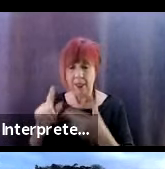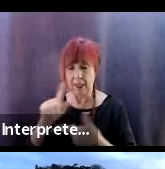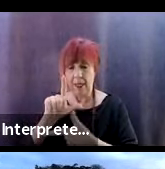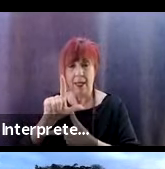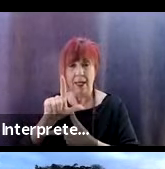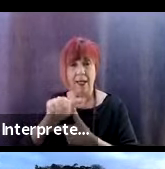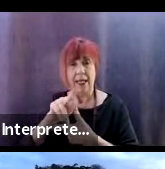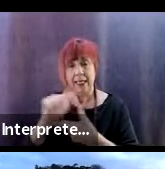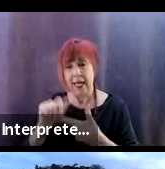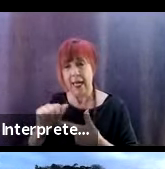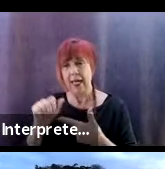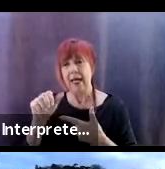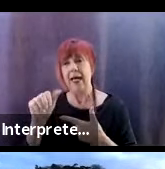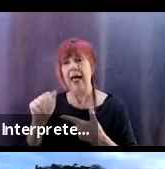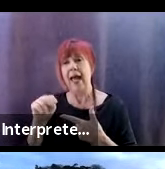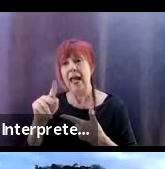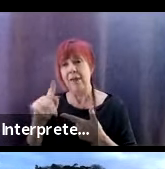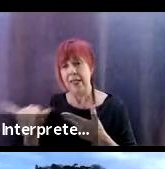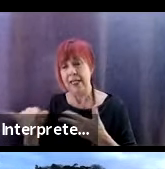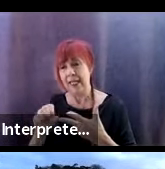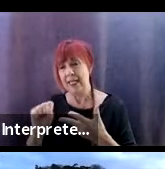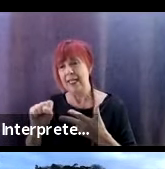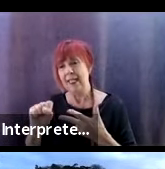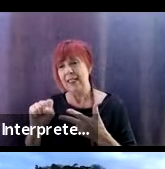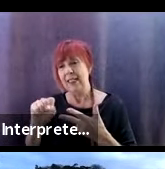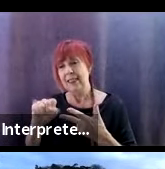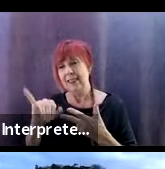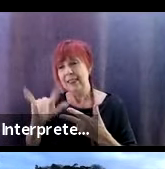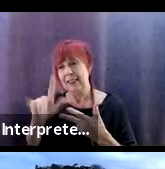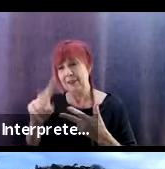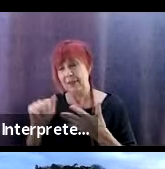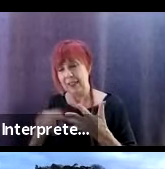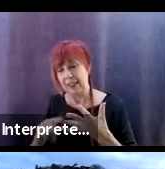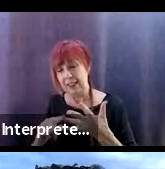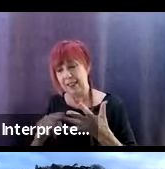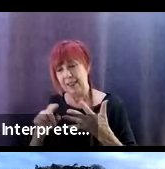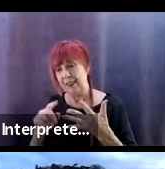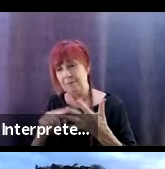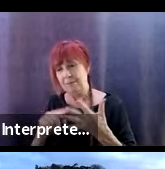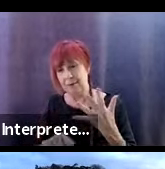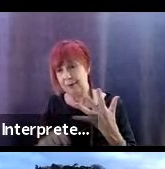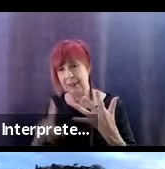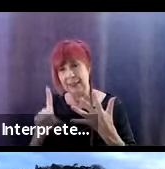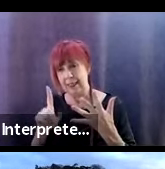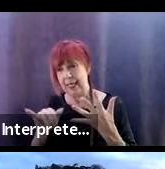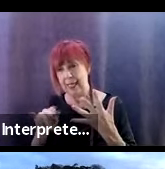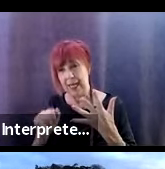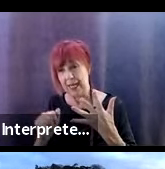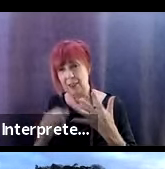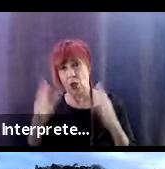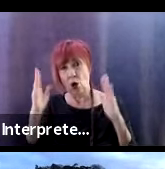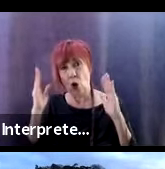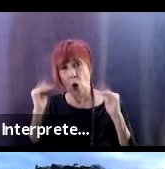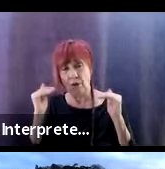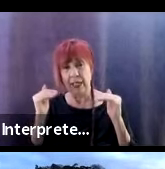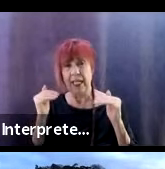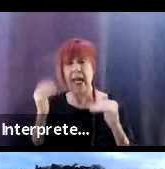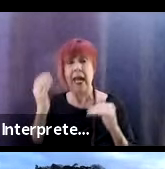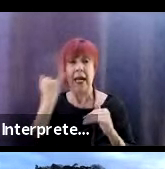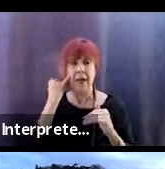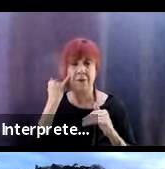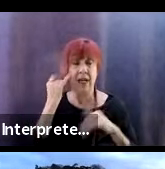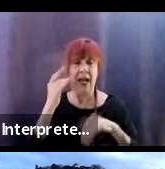Anthony, Sylvia, Esther, and Diana. So I'm hoping we're going to have a little more time at the end of the next piece of the agenda. We'll see how we